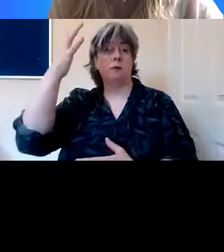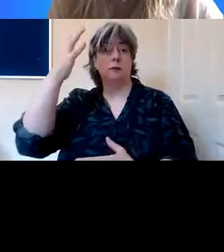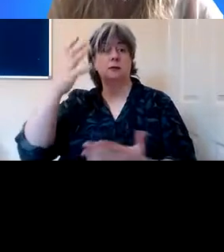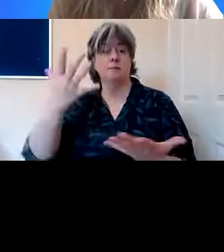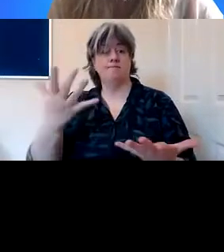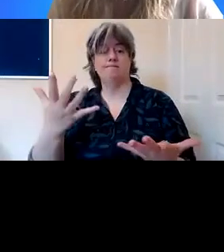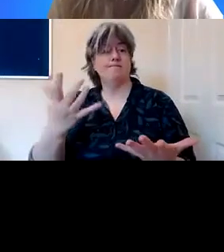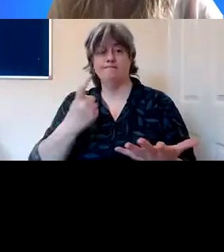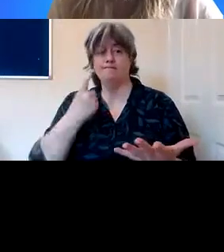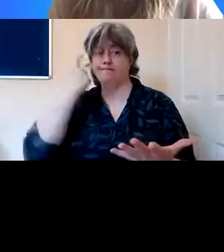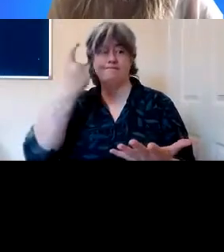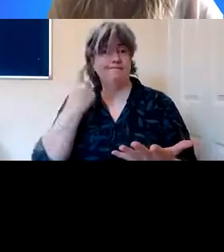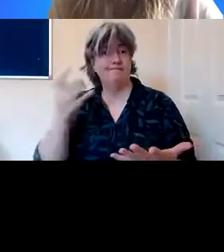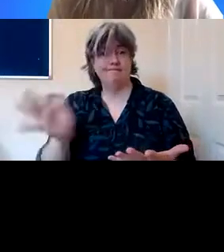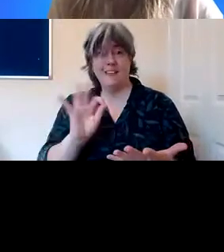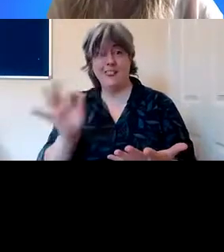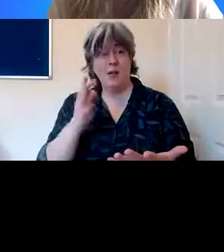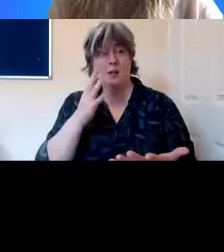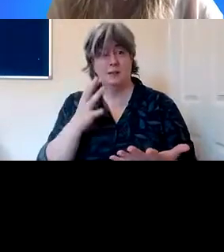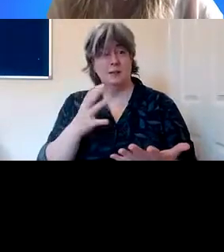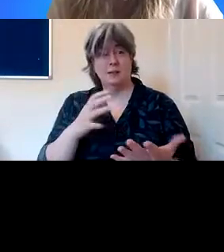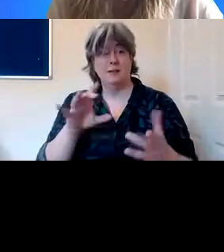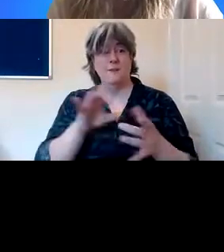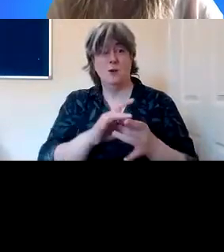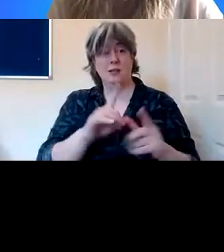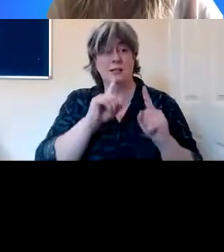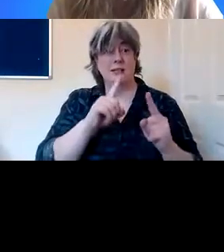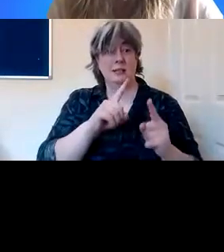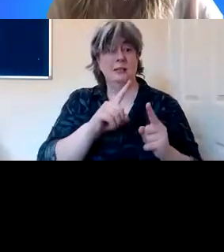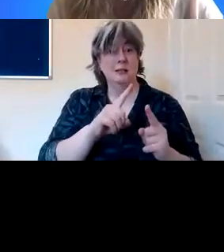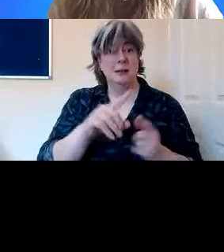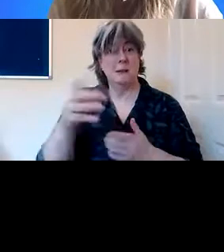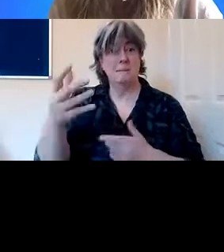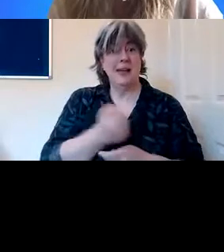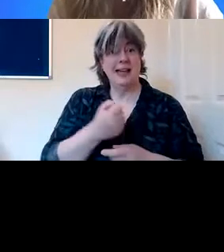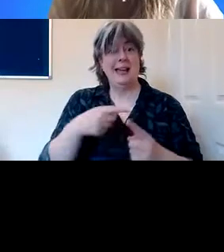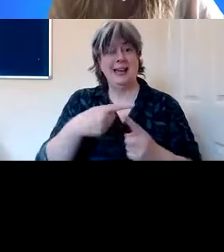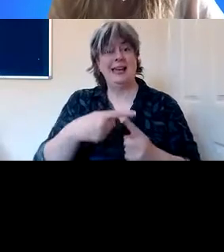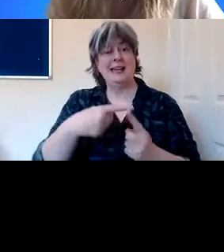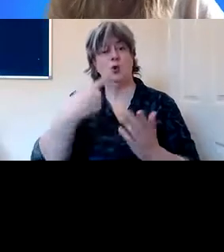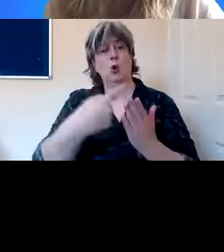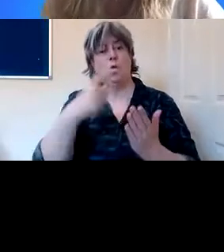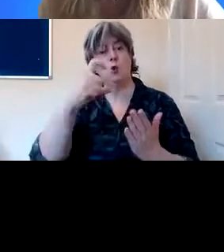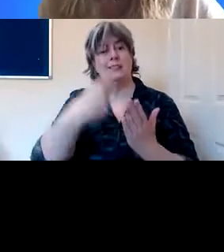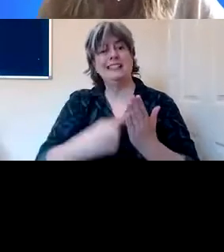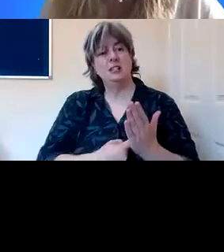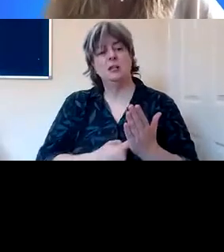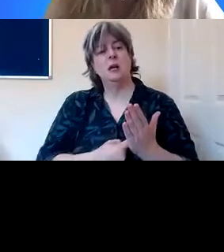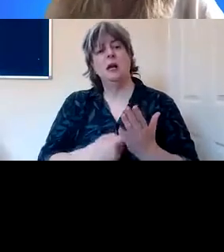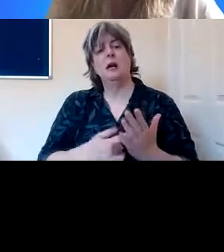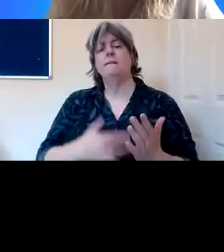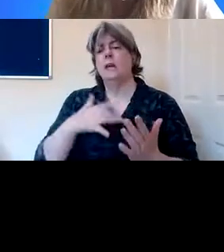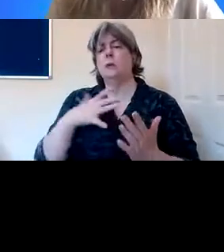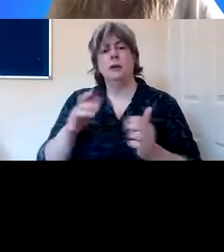vital role that needs to be recognised, and we could think that appropriate funding needs to be put in place